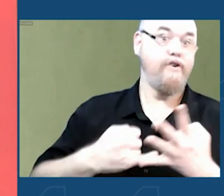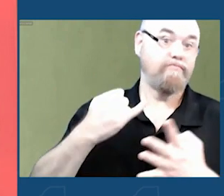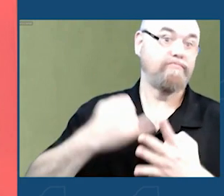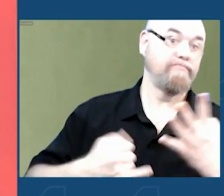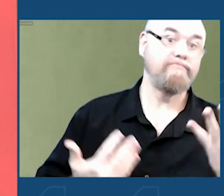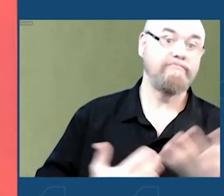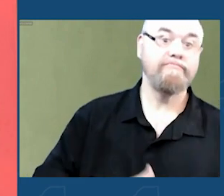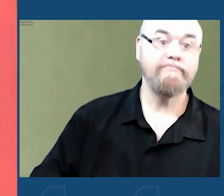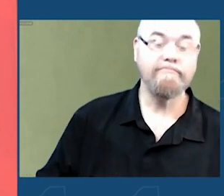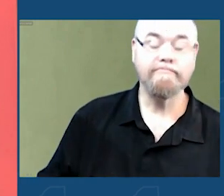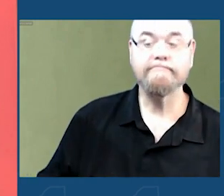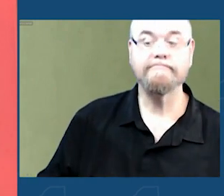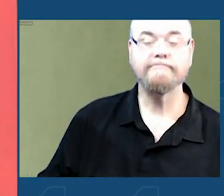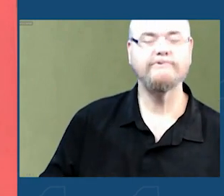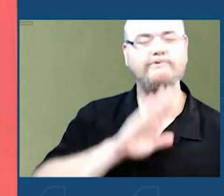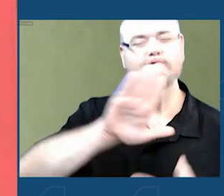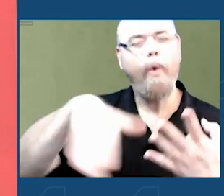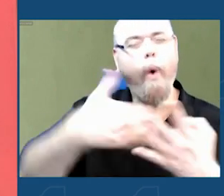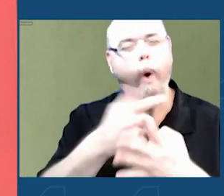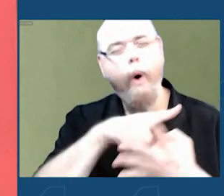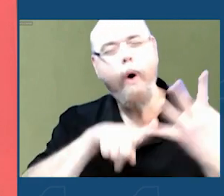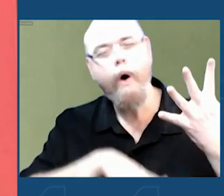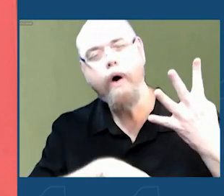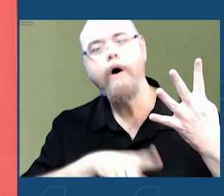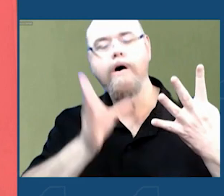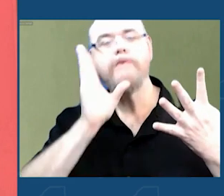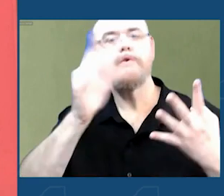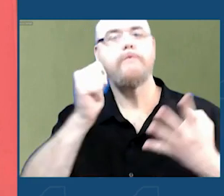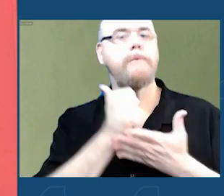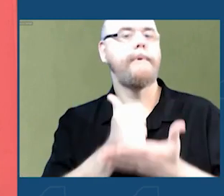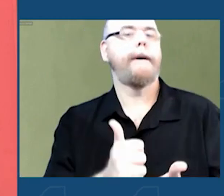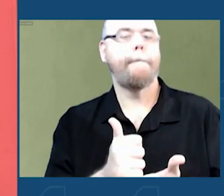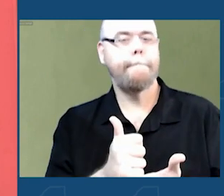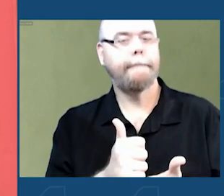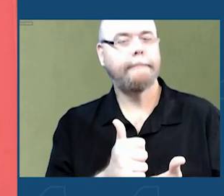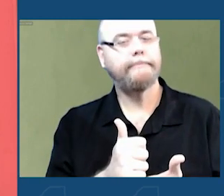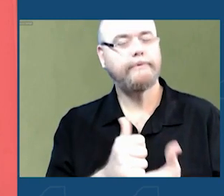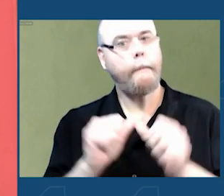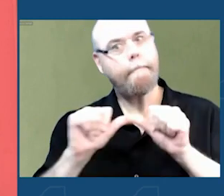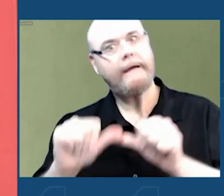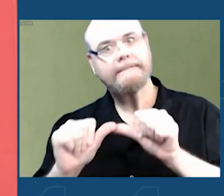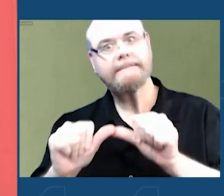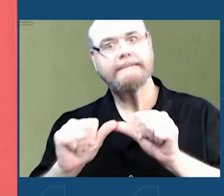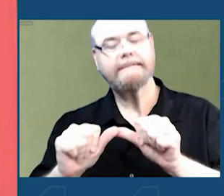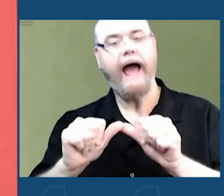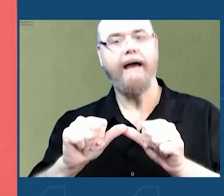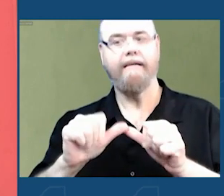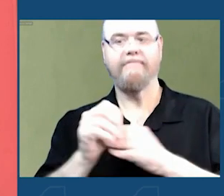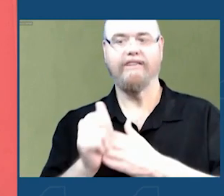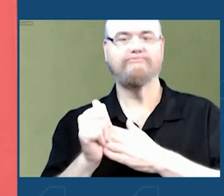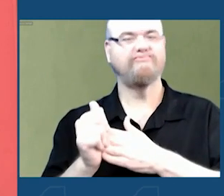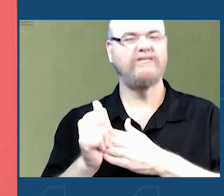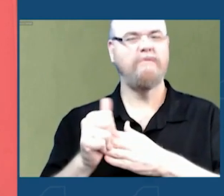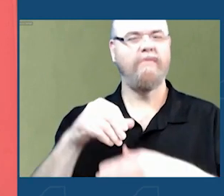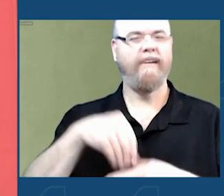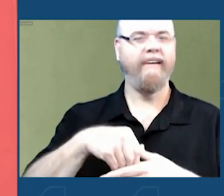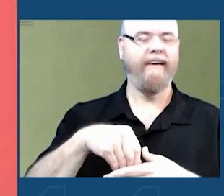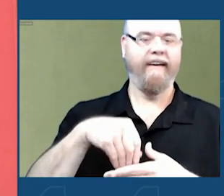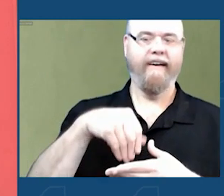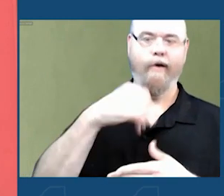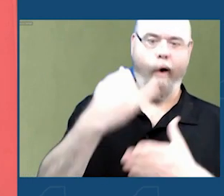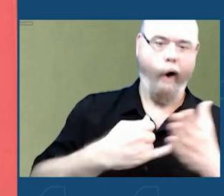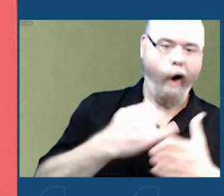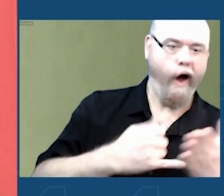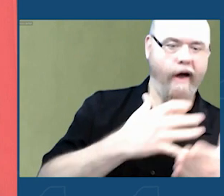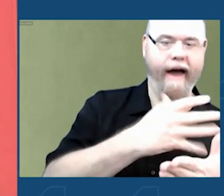All of this will help us maintain our leadership in the field of art and nature. And with the